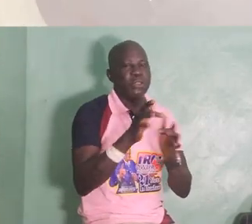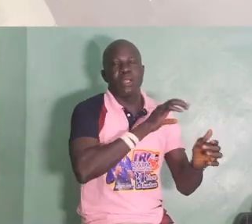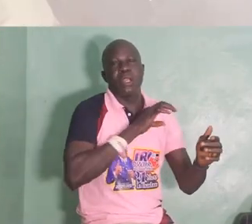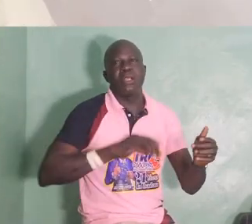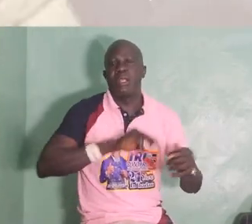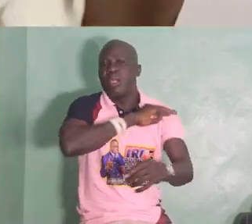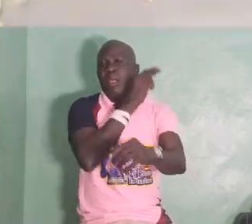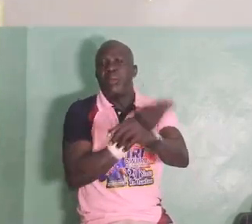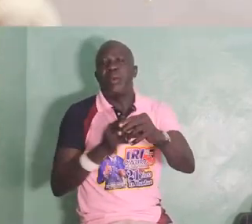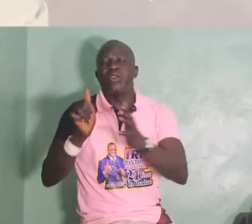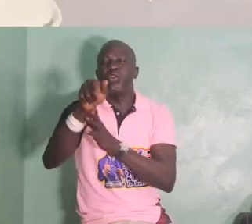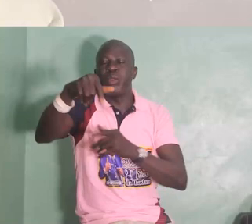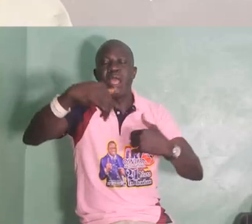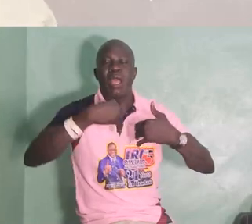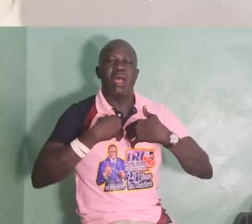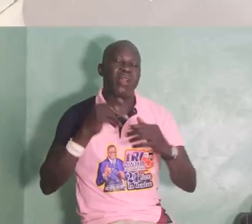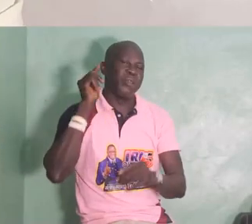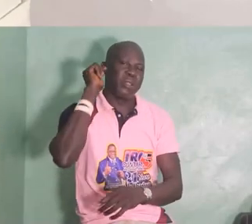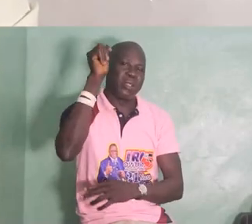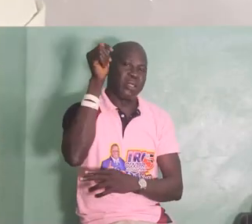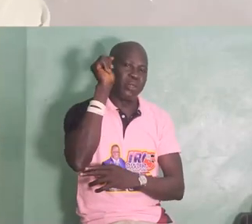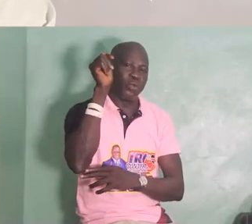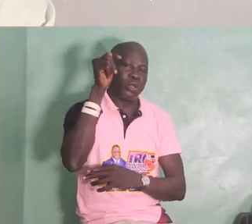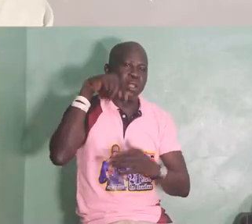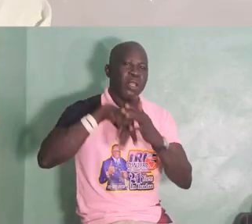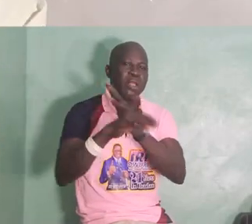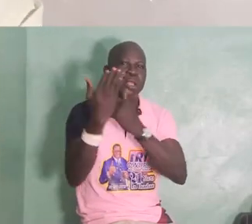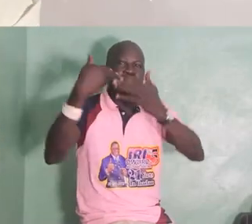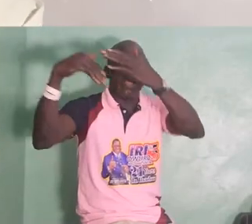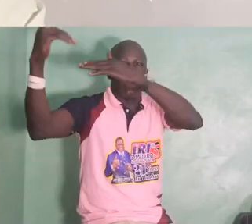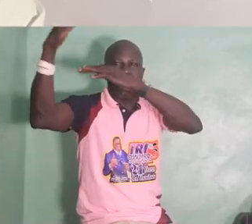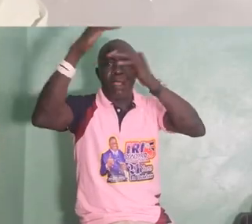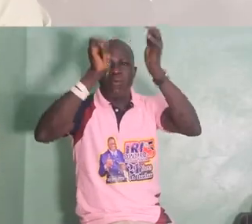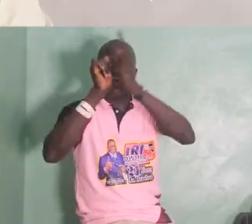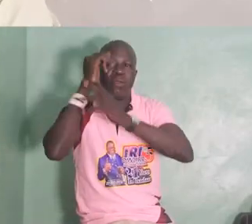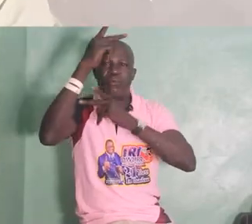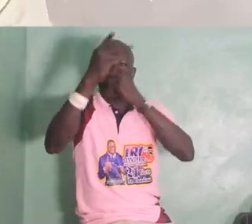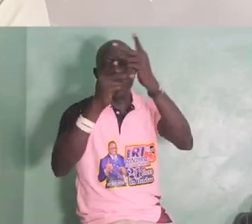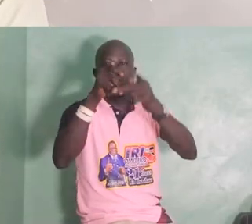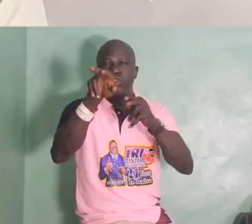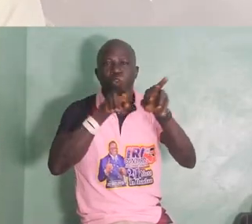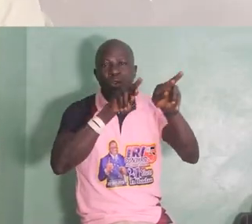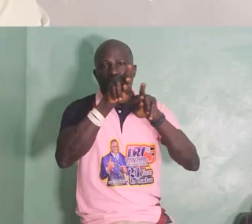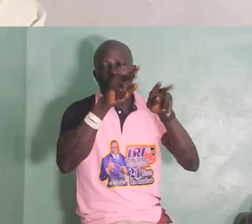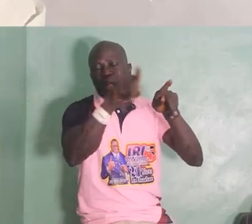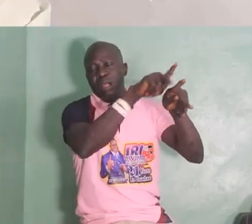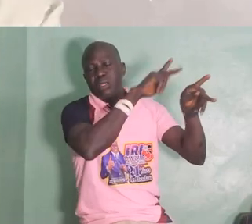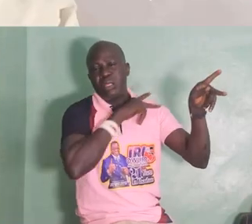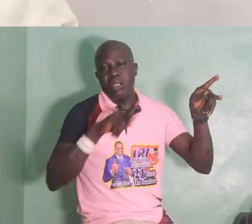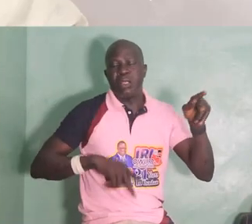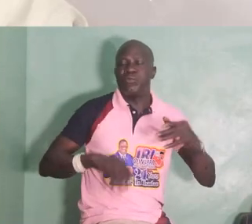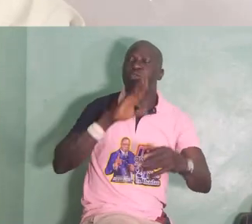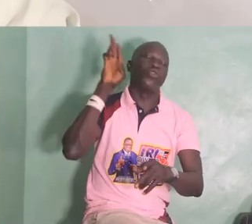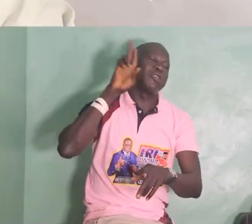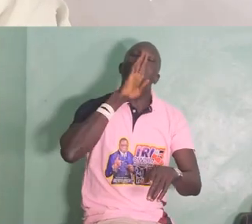one. One testimony. Amen. Or Abbeu. Amen. One testimony. Amen.